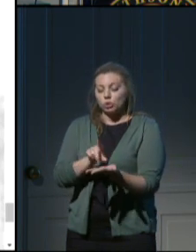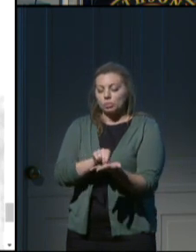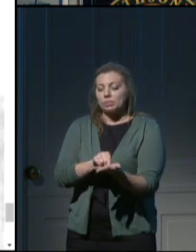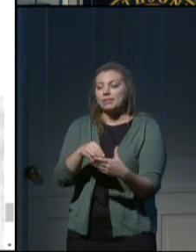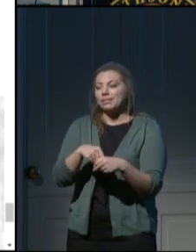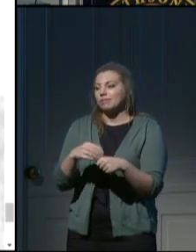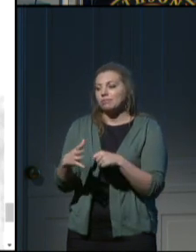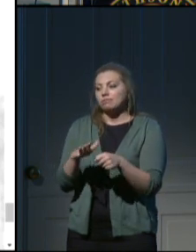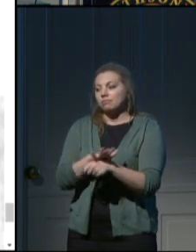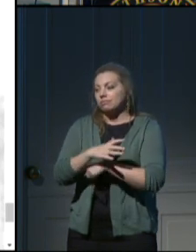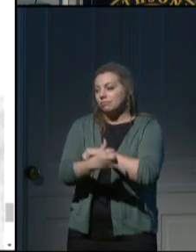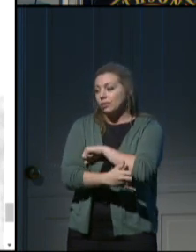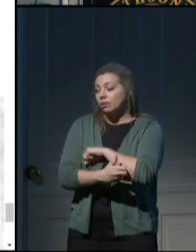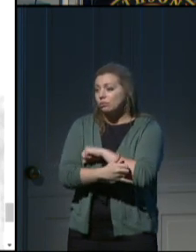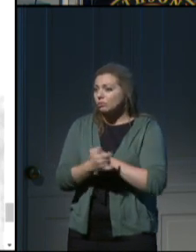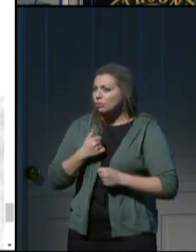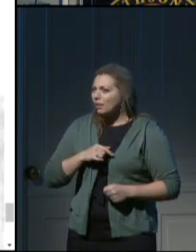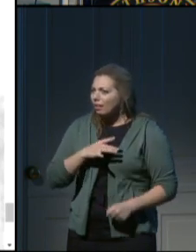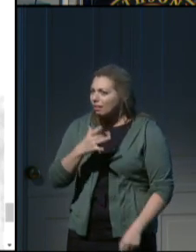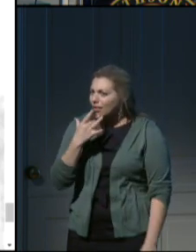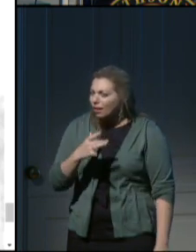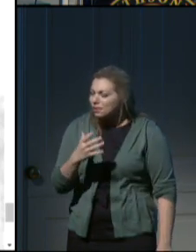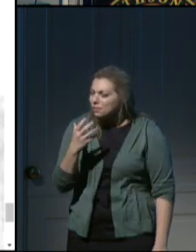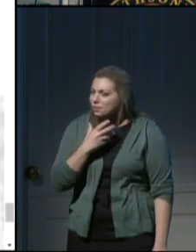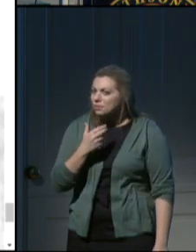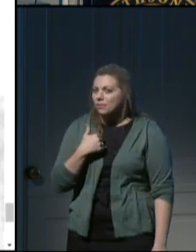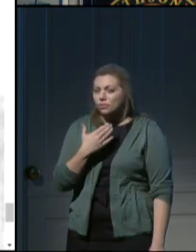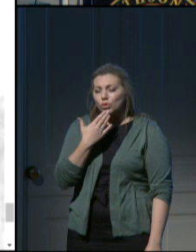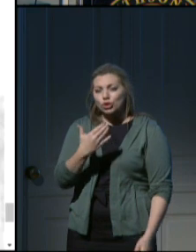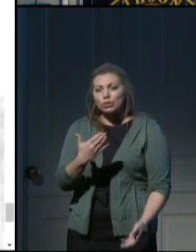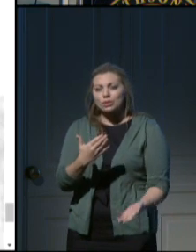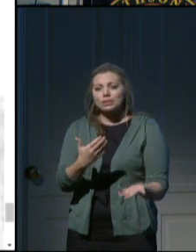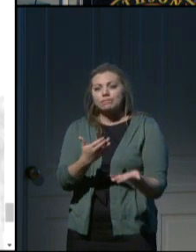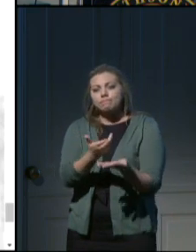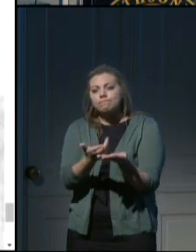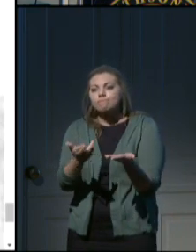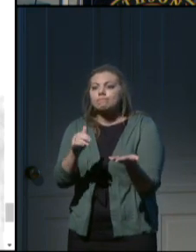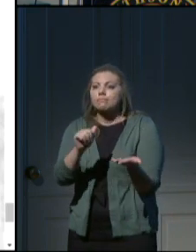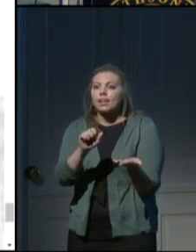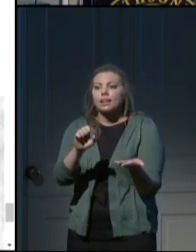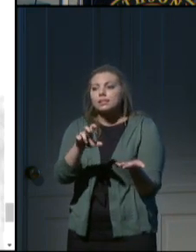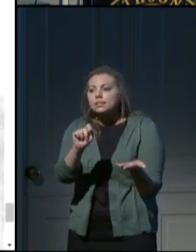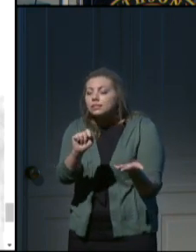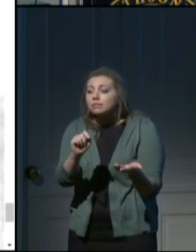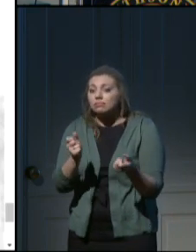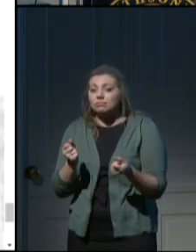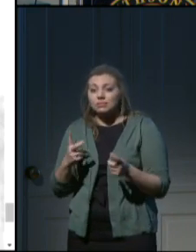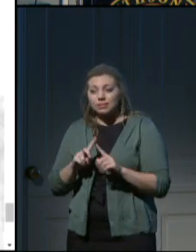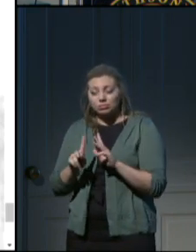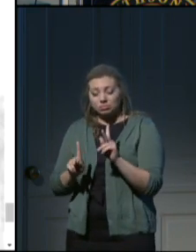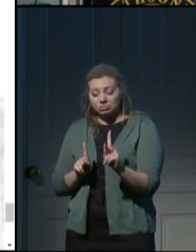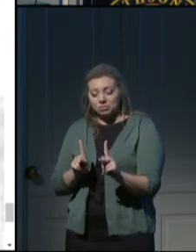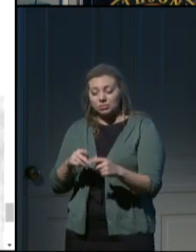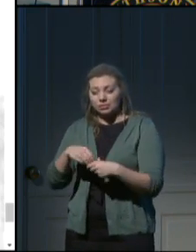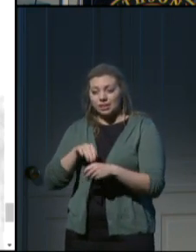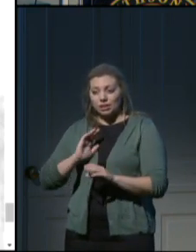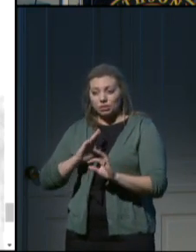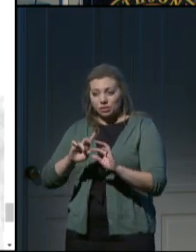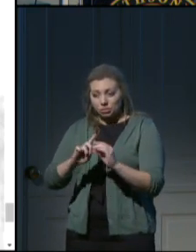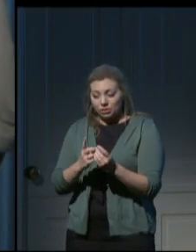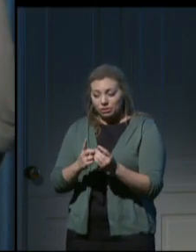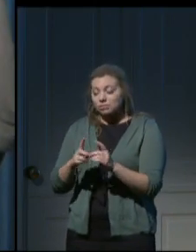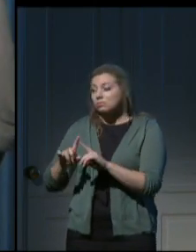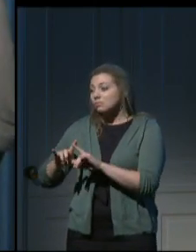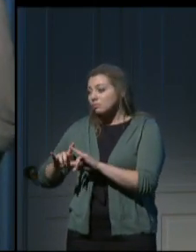lucky to have really good assets. We have a lot of people in our department. We also